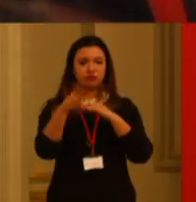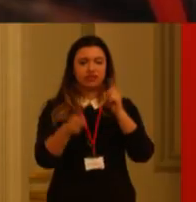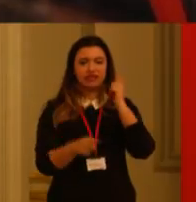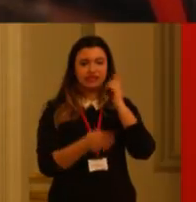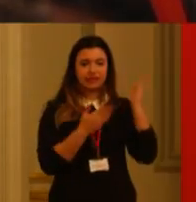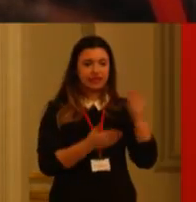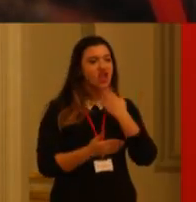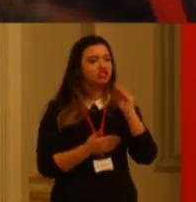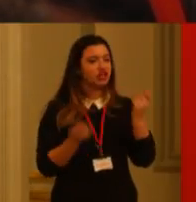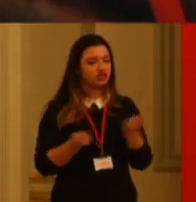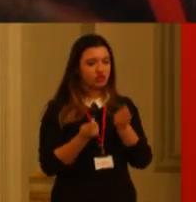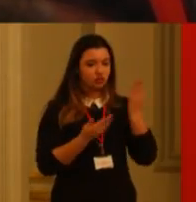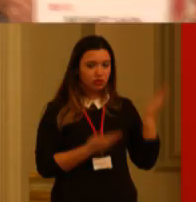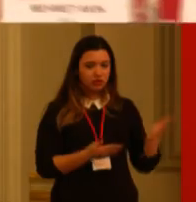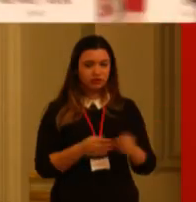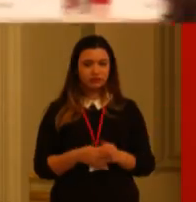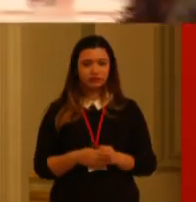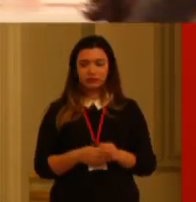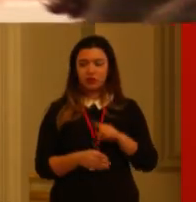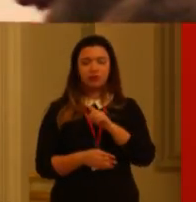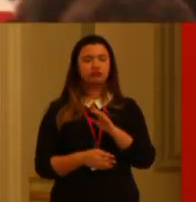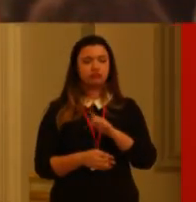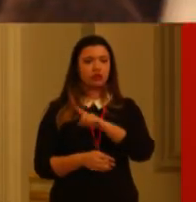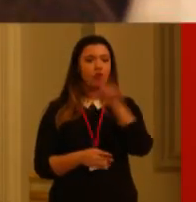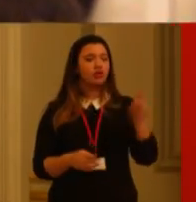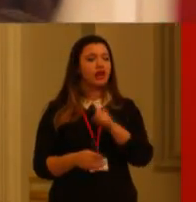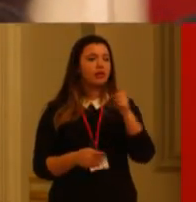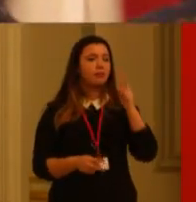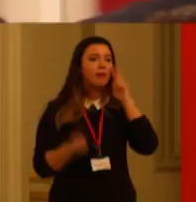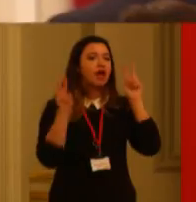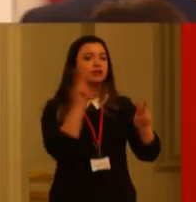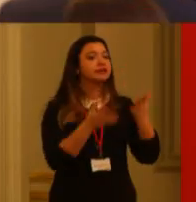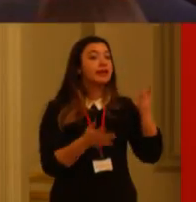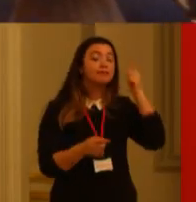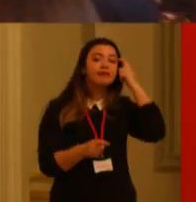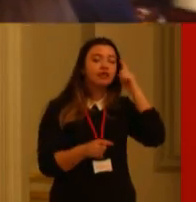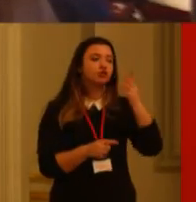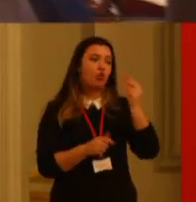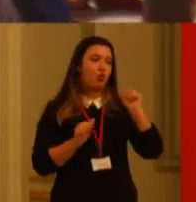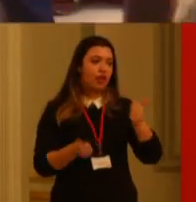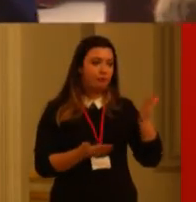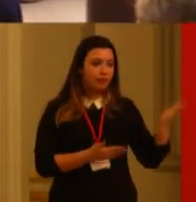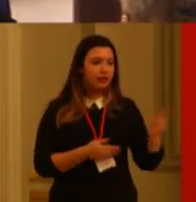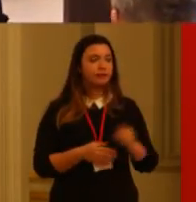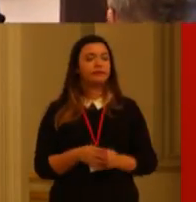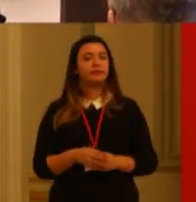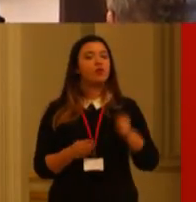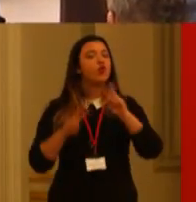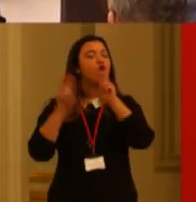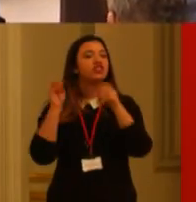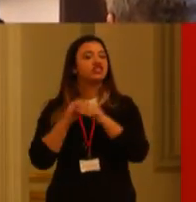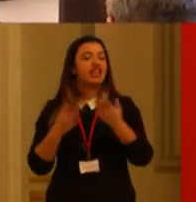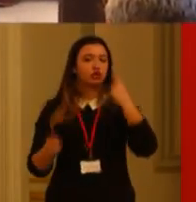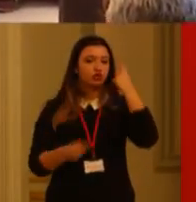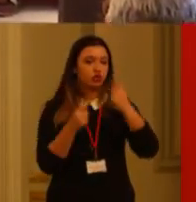they are the voices of NGOs. They are working at non-governmental organizations. That's why their